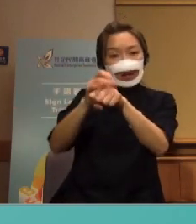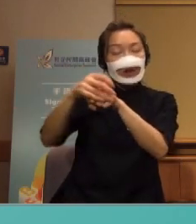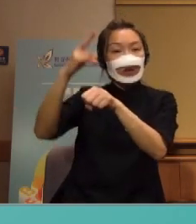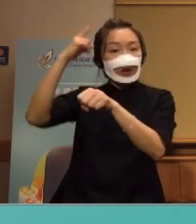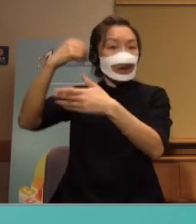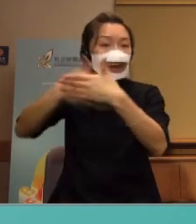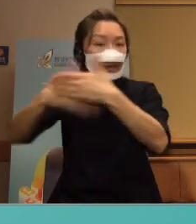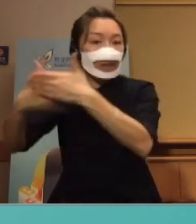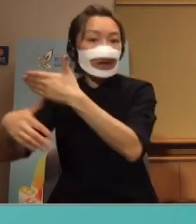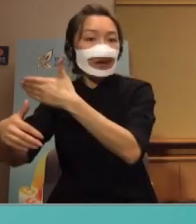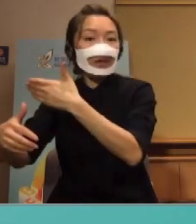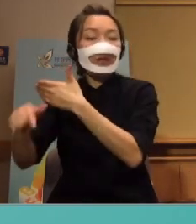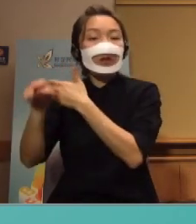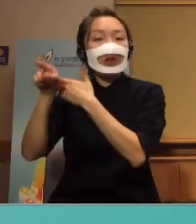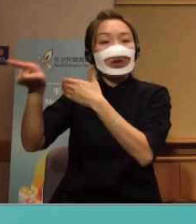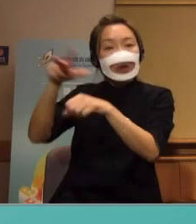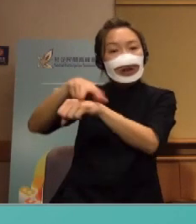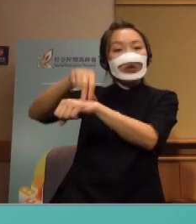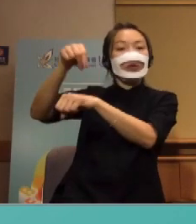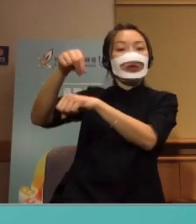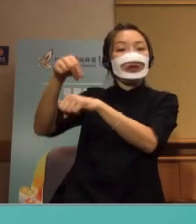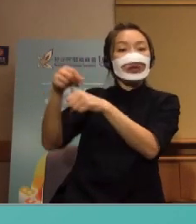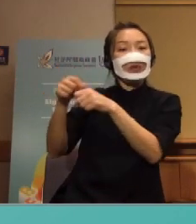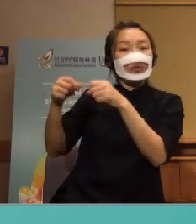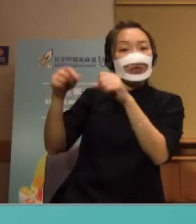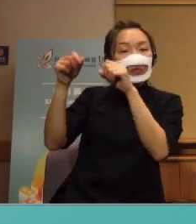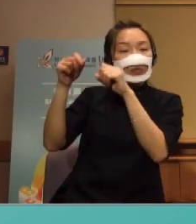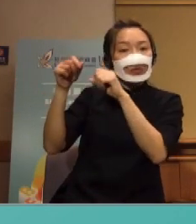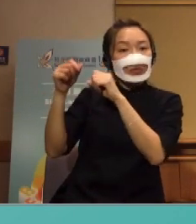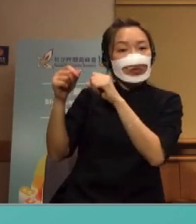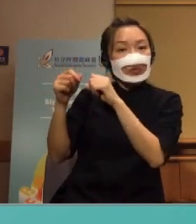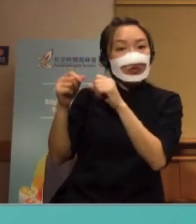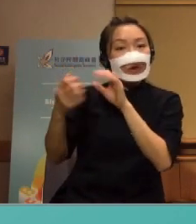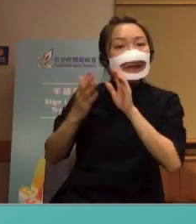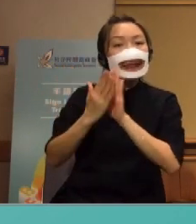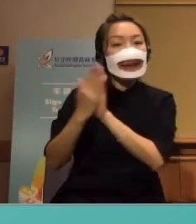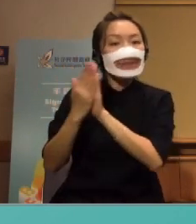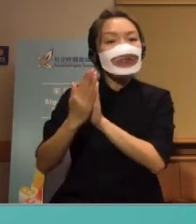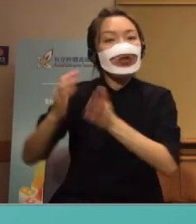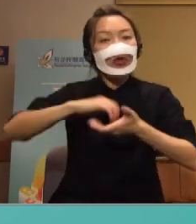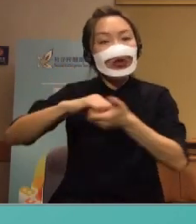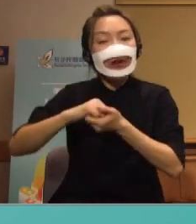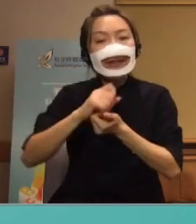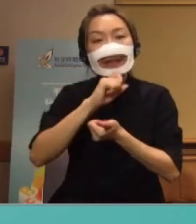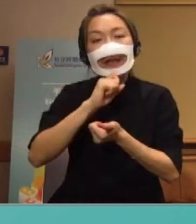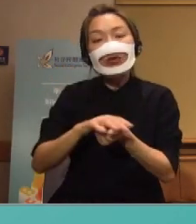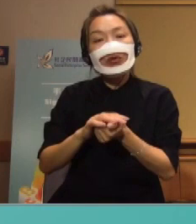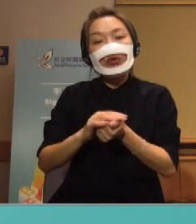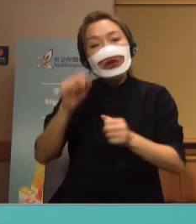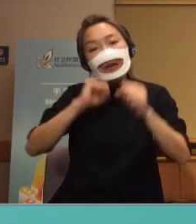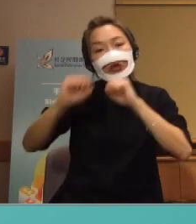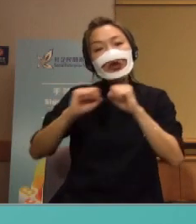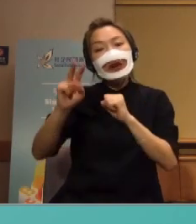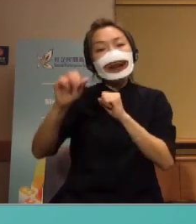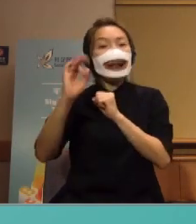With some collaborators at MIT, we actually are creating dynamic NFTs. So we take satellite data and we use it to change the appearance of